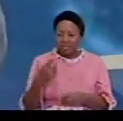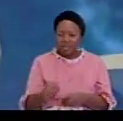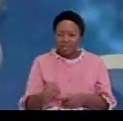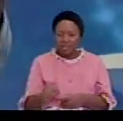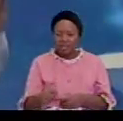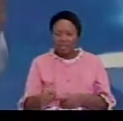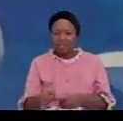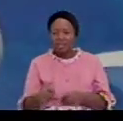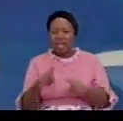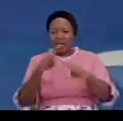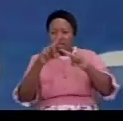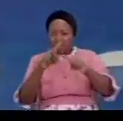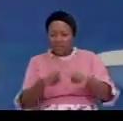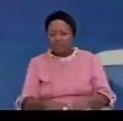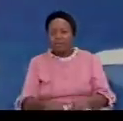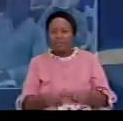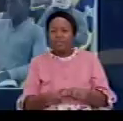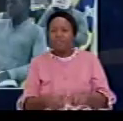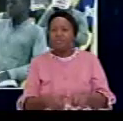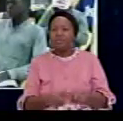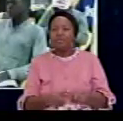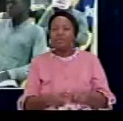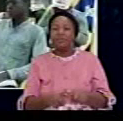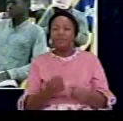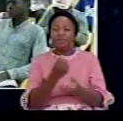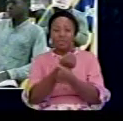The trust worthy redeemer.